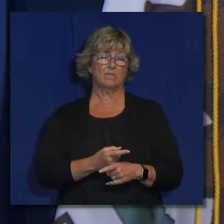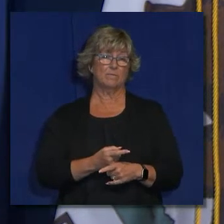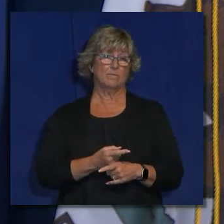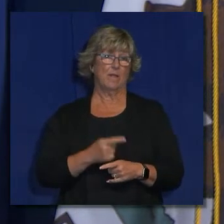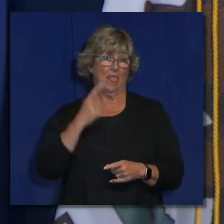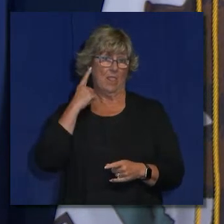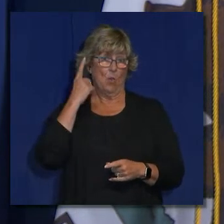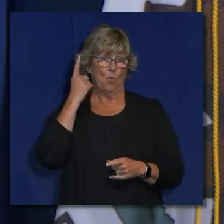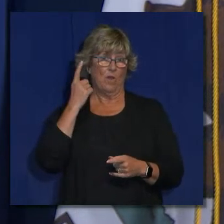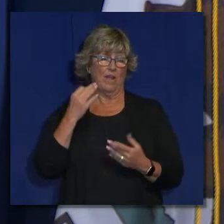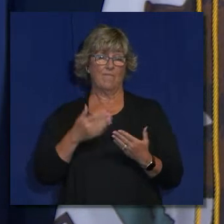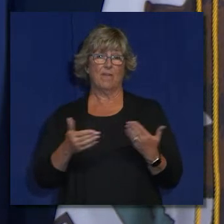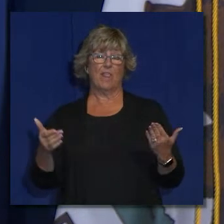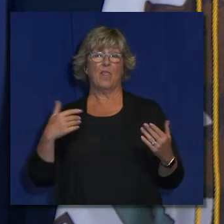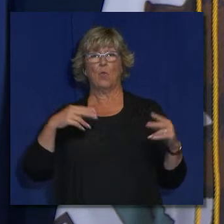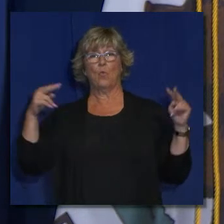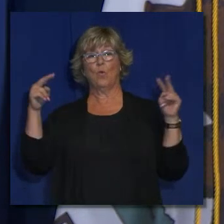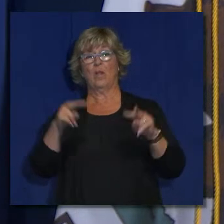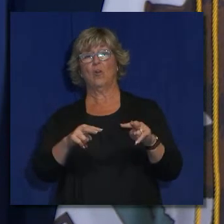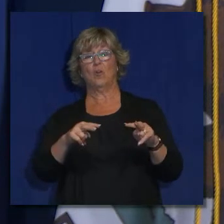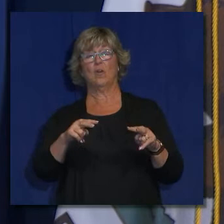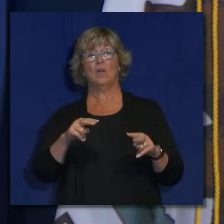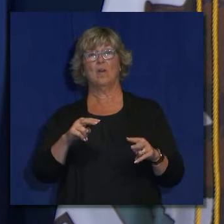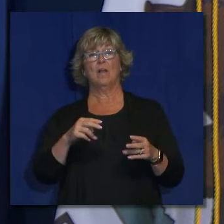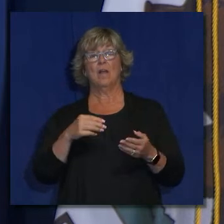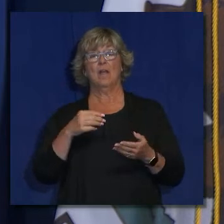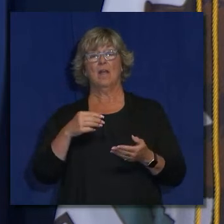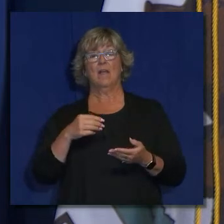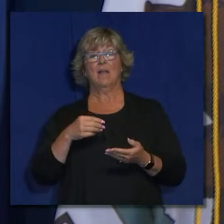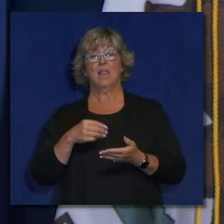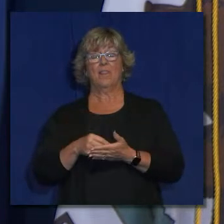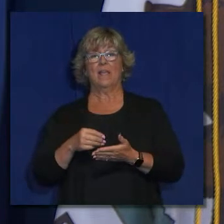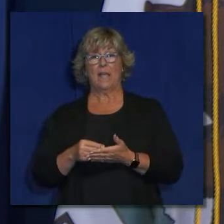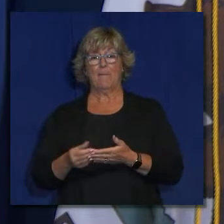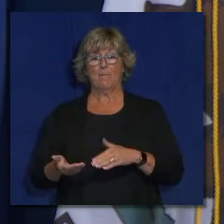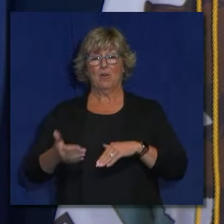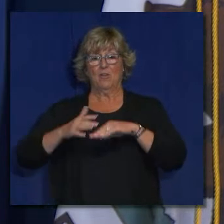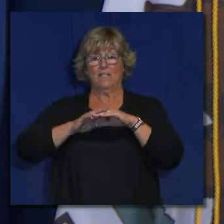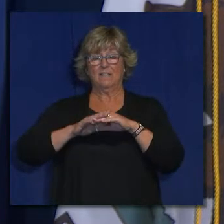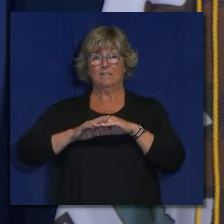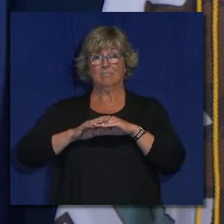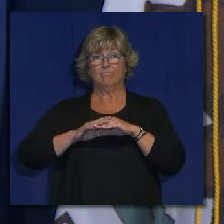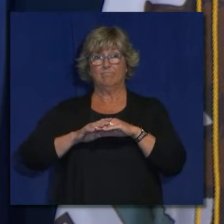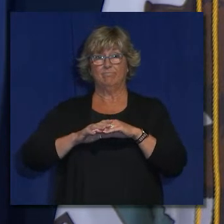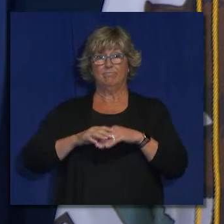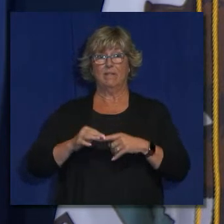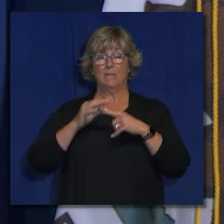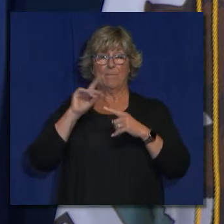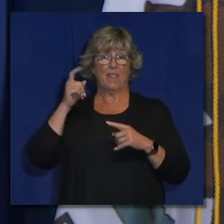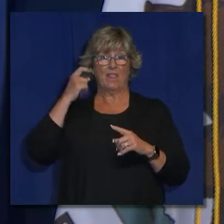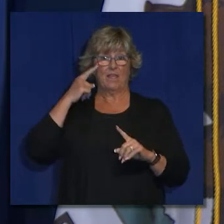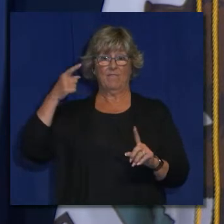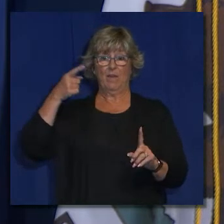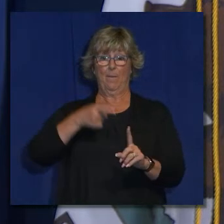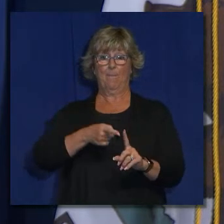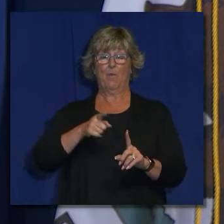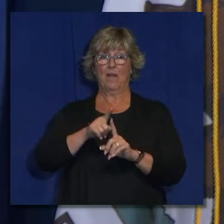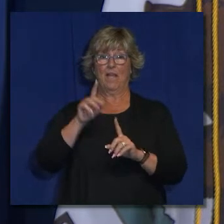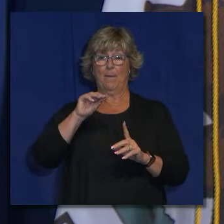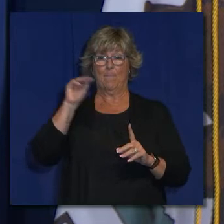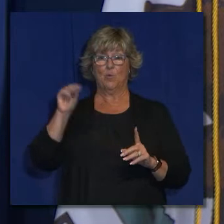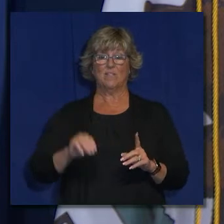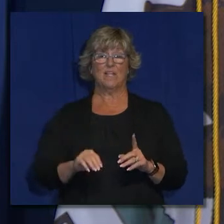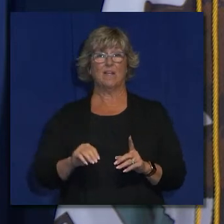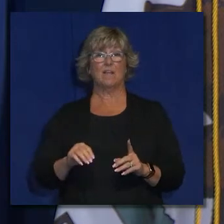really one of the things that we look at the capital gains numbers, how high they're going up, especially the governor pointed out as a percent